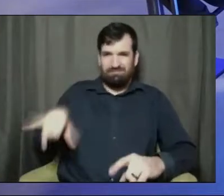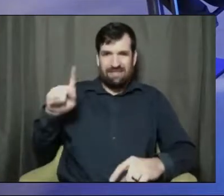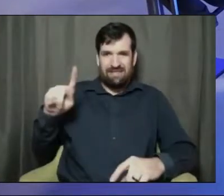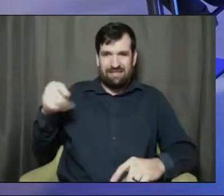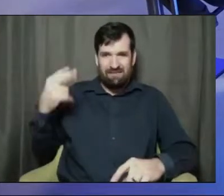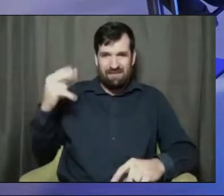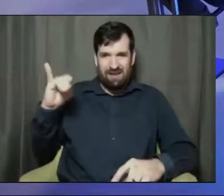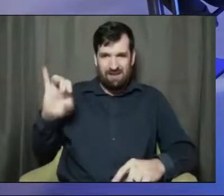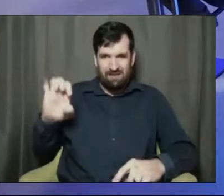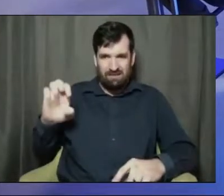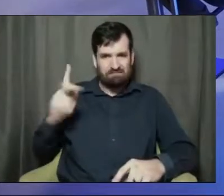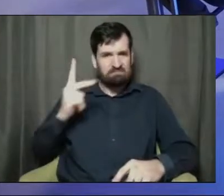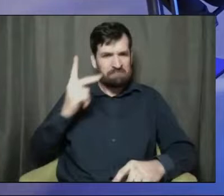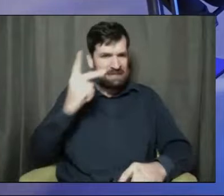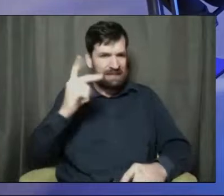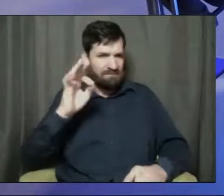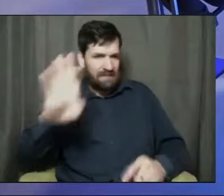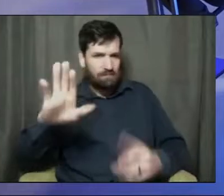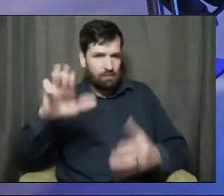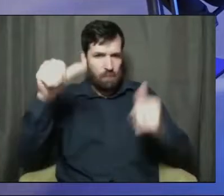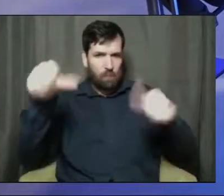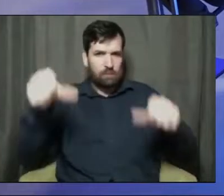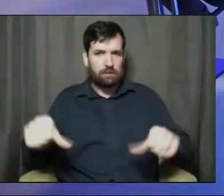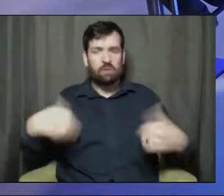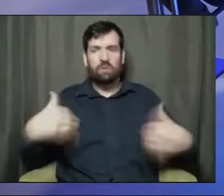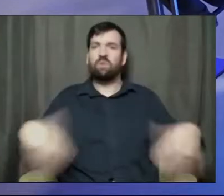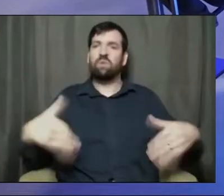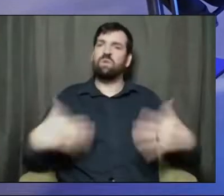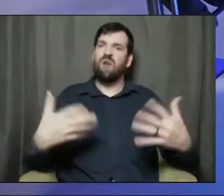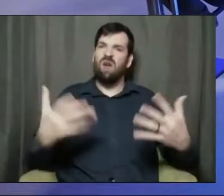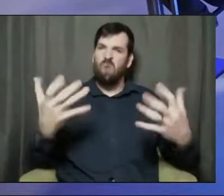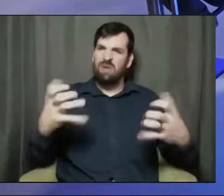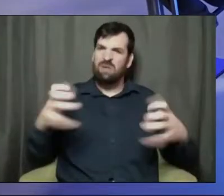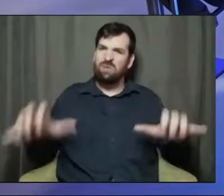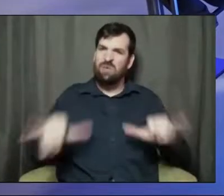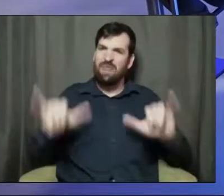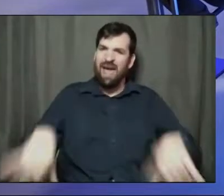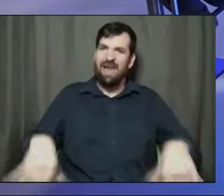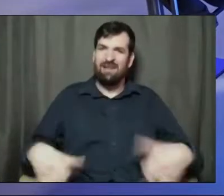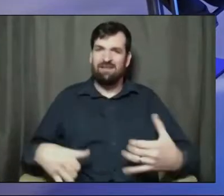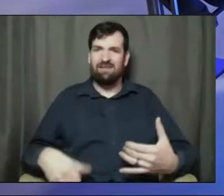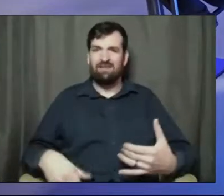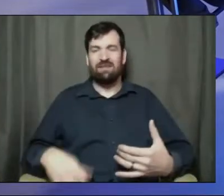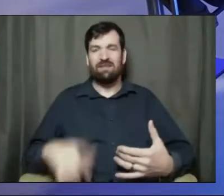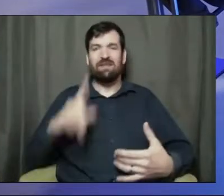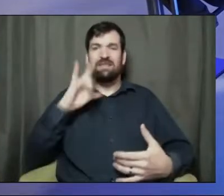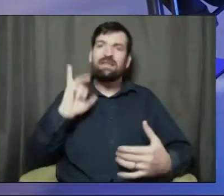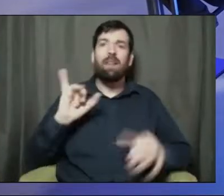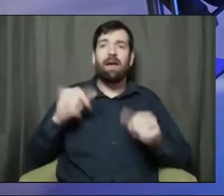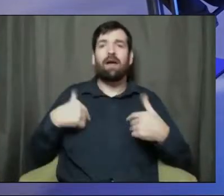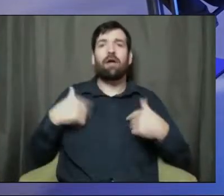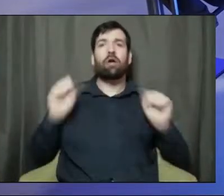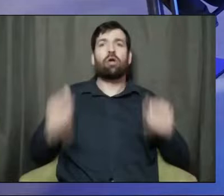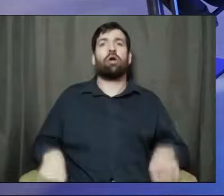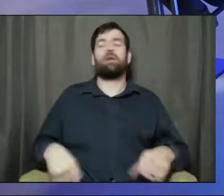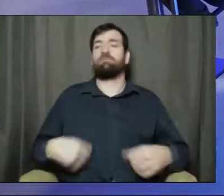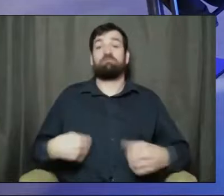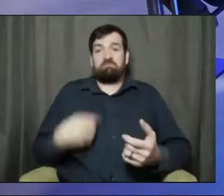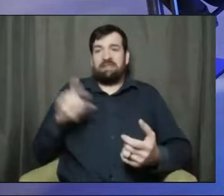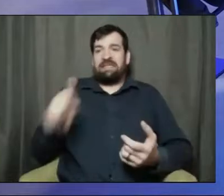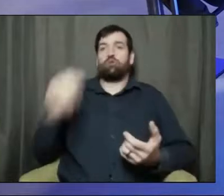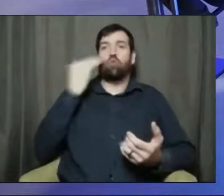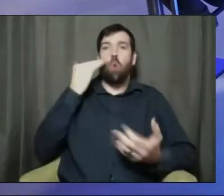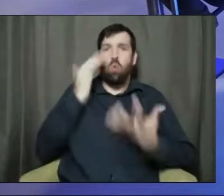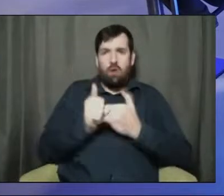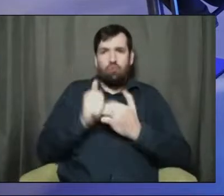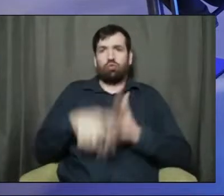Facebook post and they say, wow, I would really like to do that. That sounds like something I could do. What do they need to know? How do they even start that